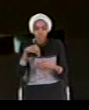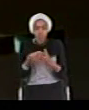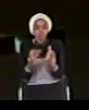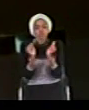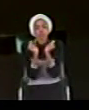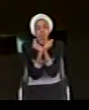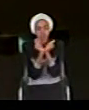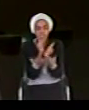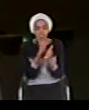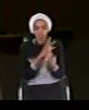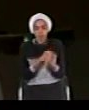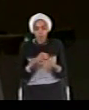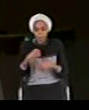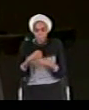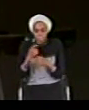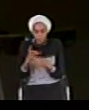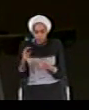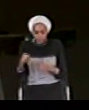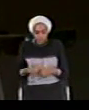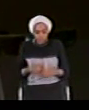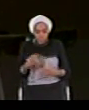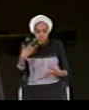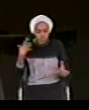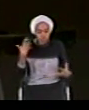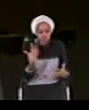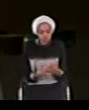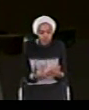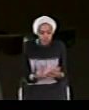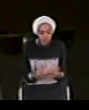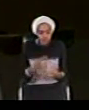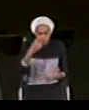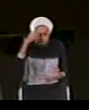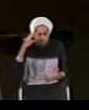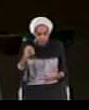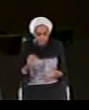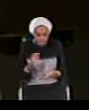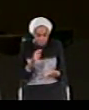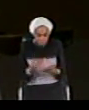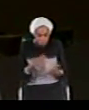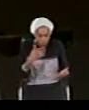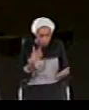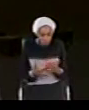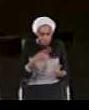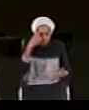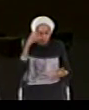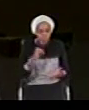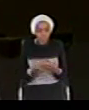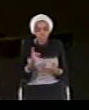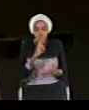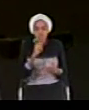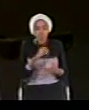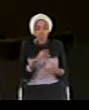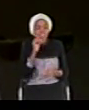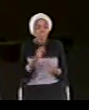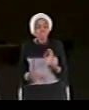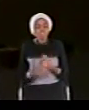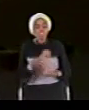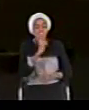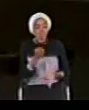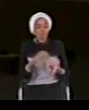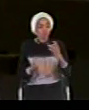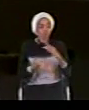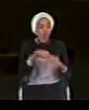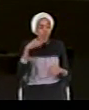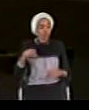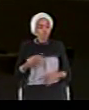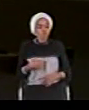bondage, and then they'll make a little cage for them. That's where you are. If you ever step out, we will